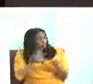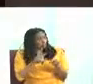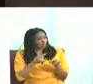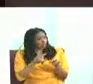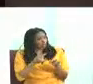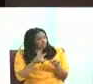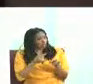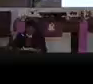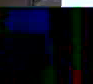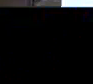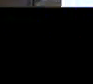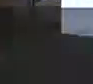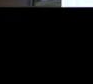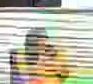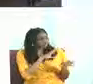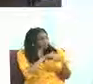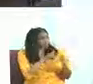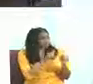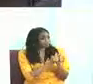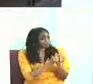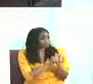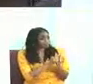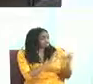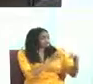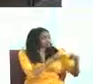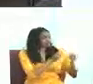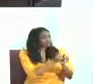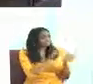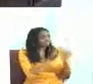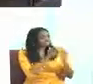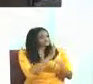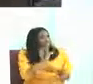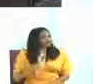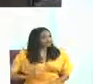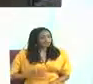of is the club of Jesus Christ, and I'm good with that.